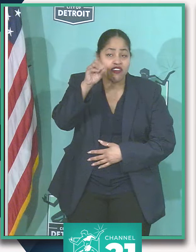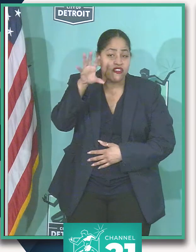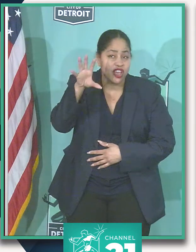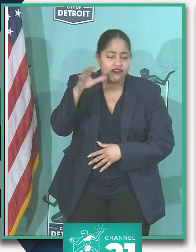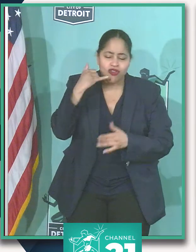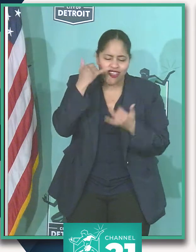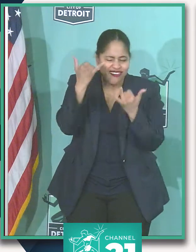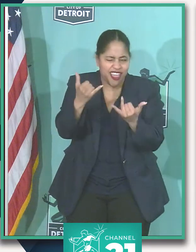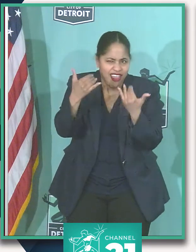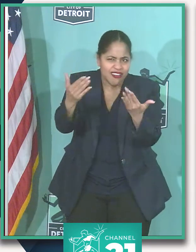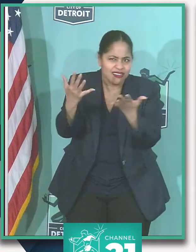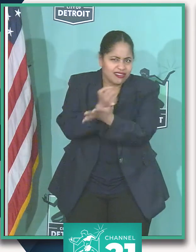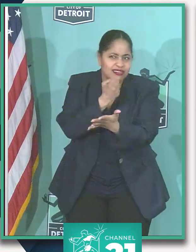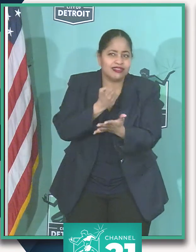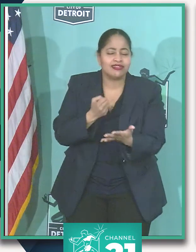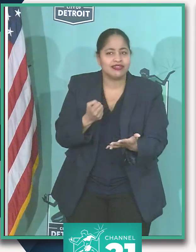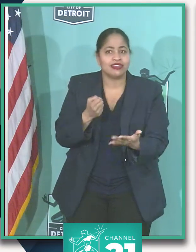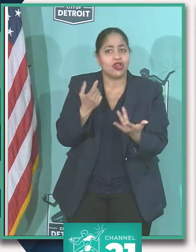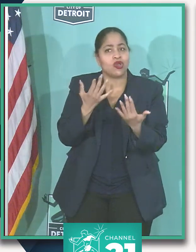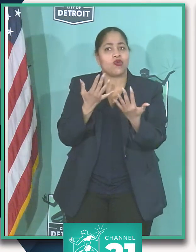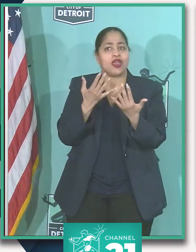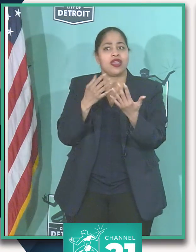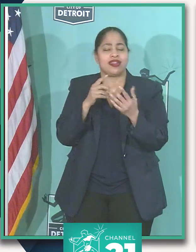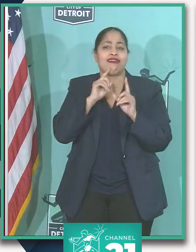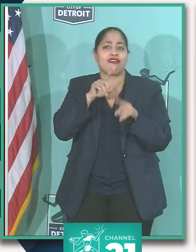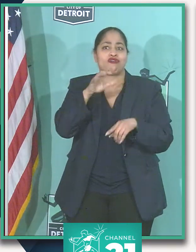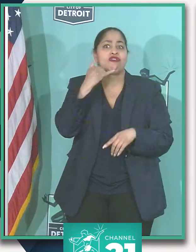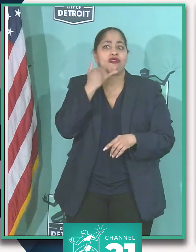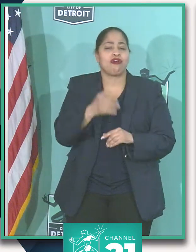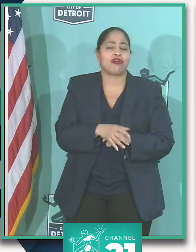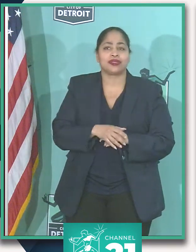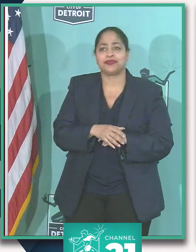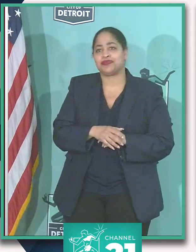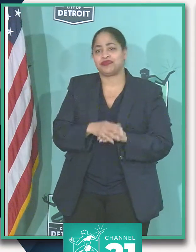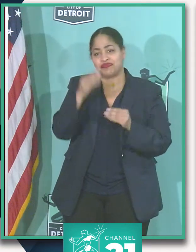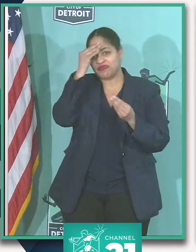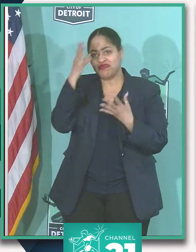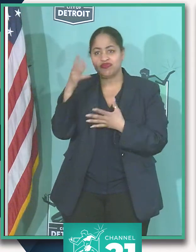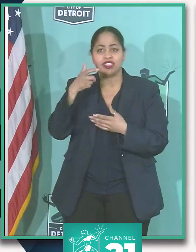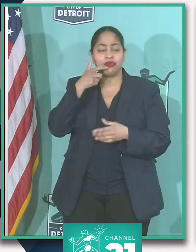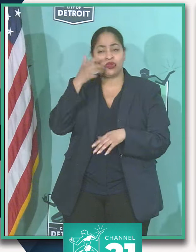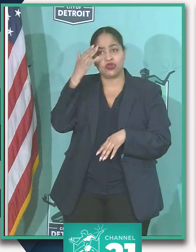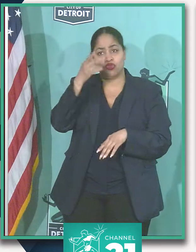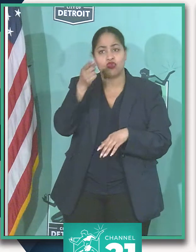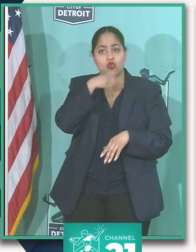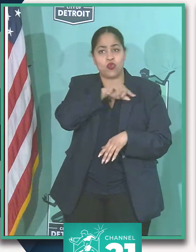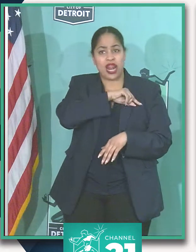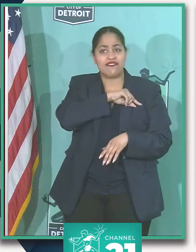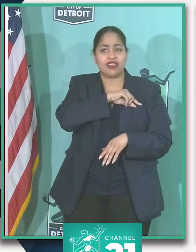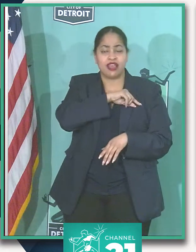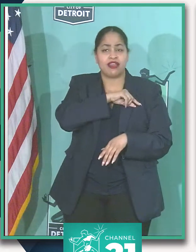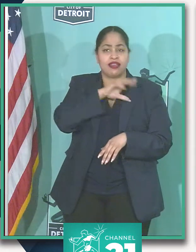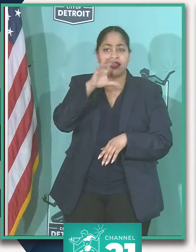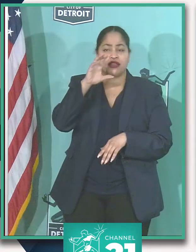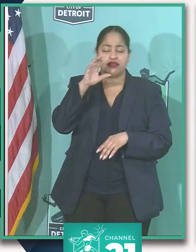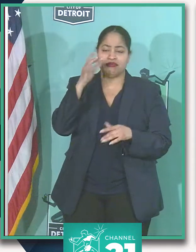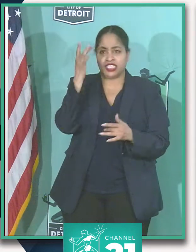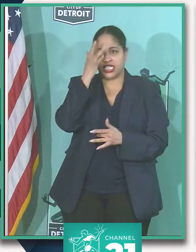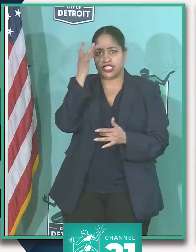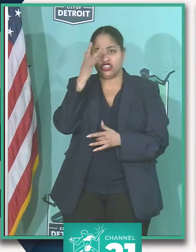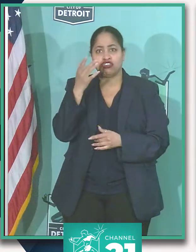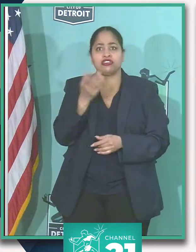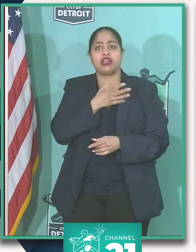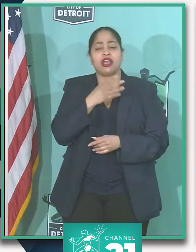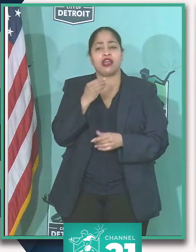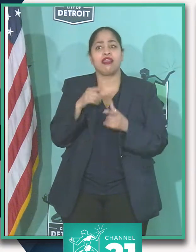313-230-0505, call right now. They are waiting to take this call. Let the operator know your qualifying condition, and